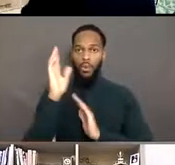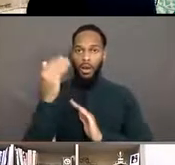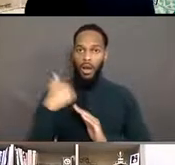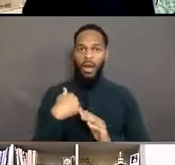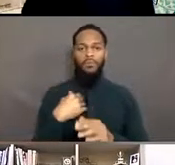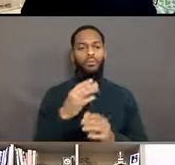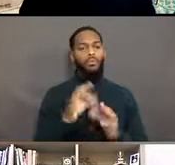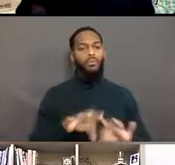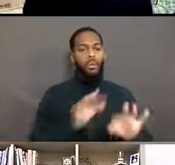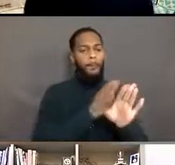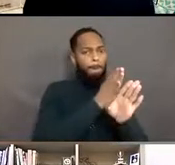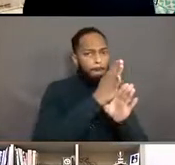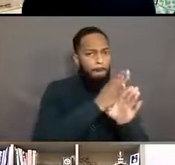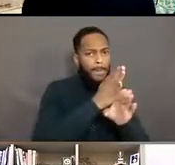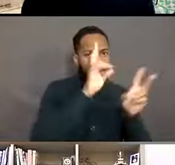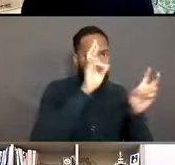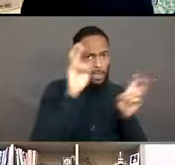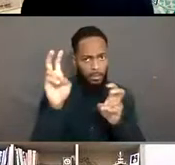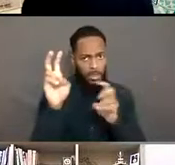enrichment. We know this doesn't